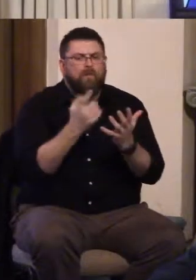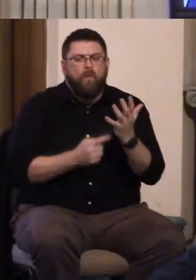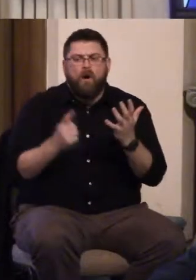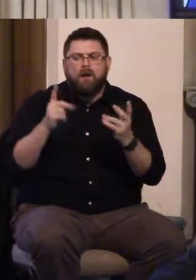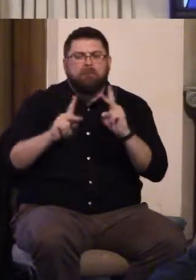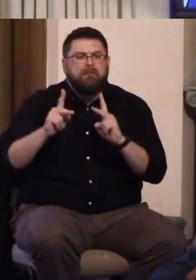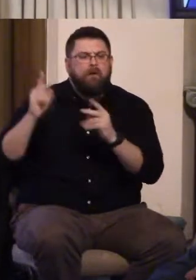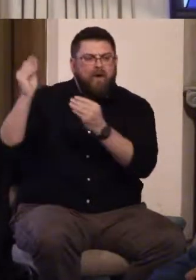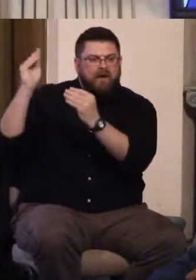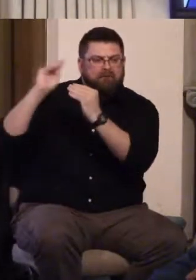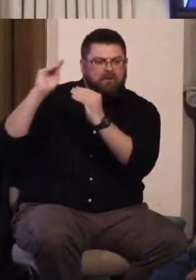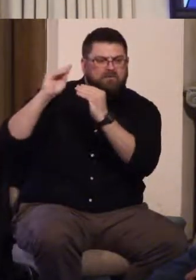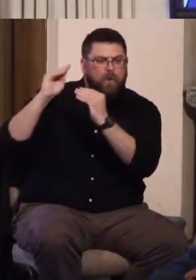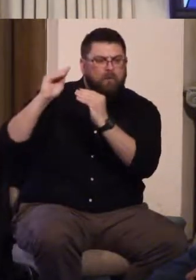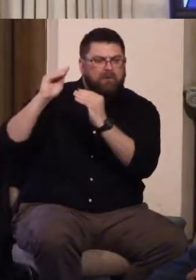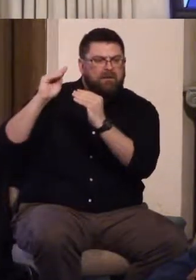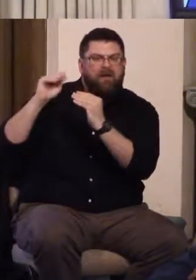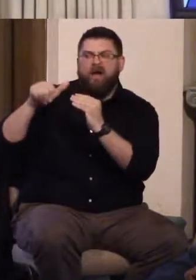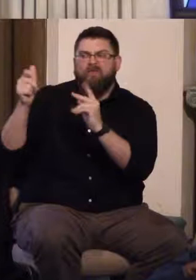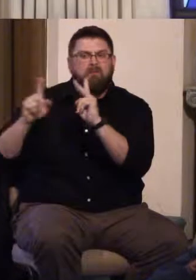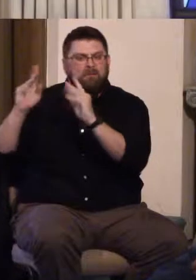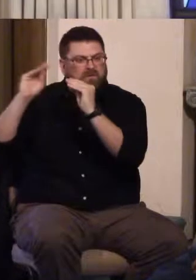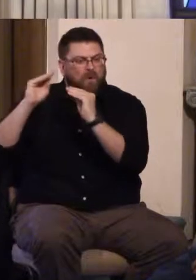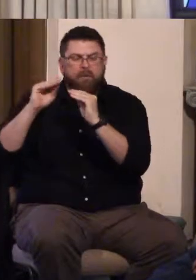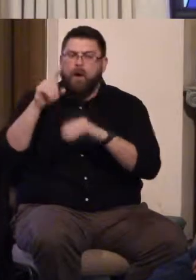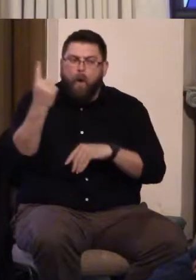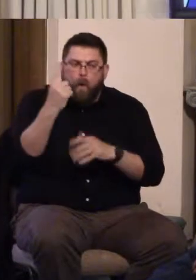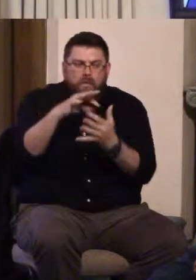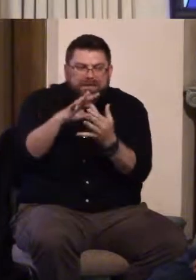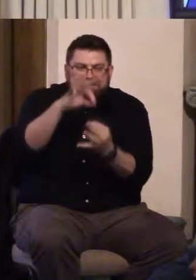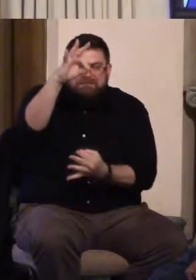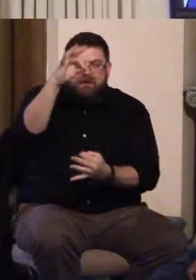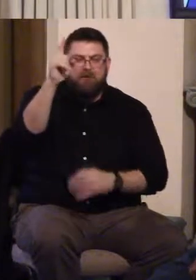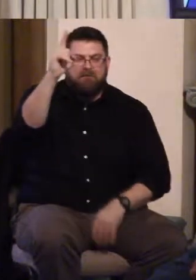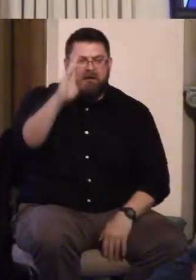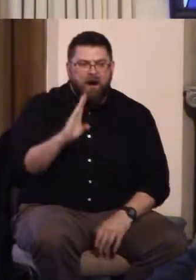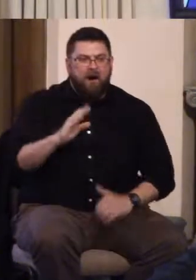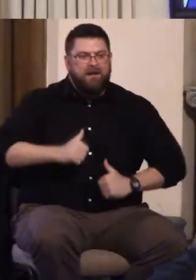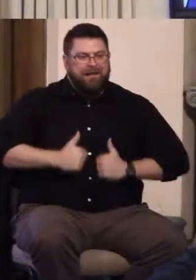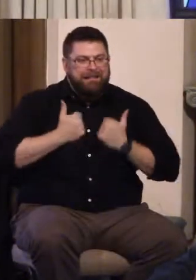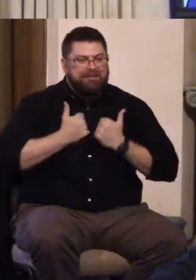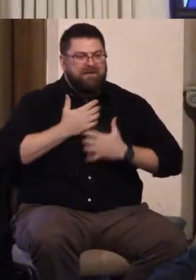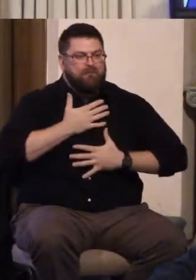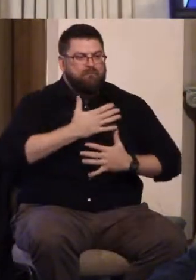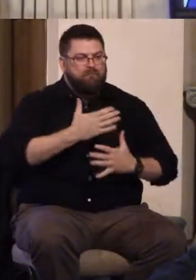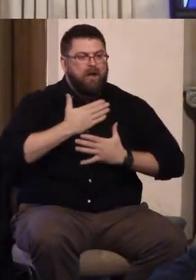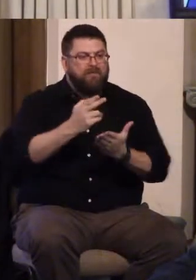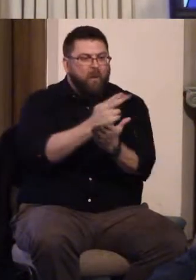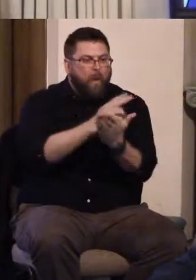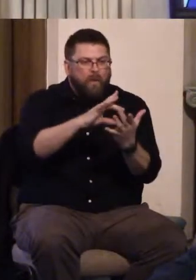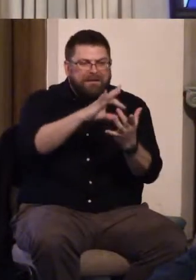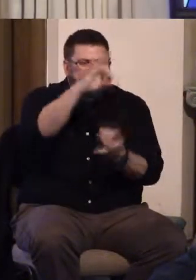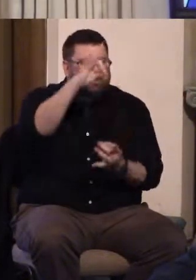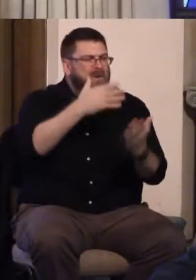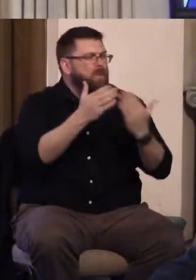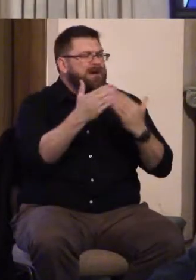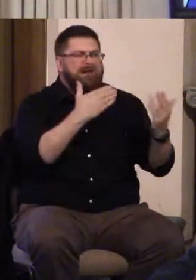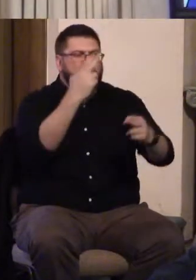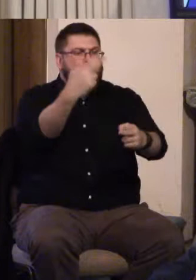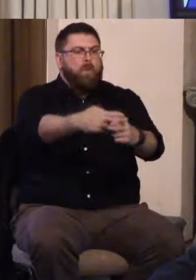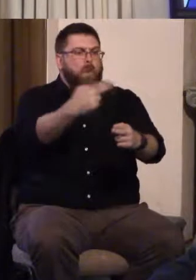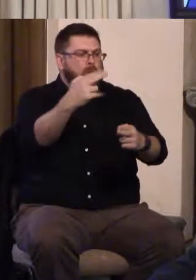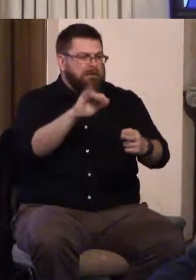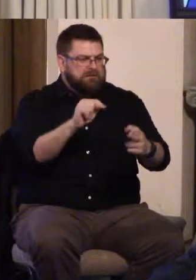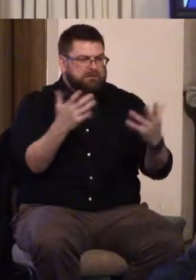by anybody other than Spirit. Spirit, God, living, breathing, presence, Holy Spirit, whatever we